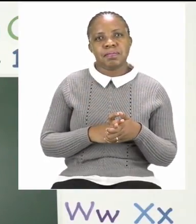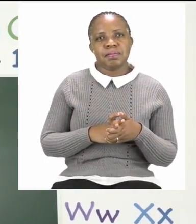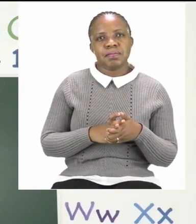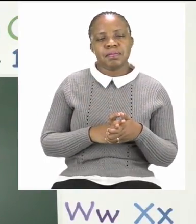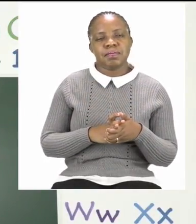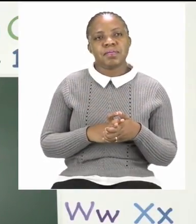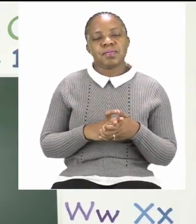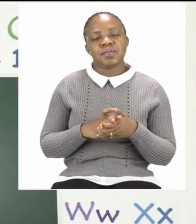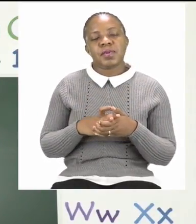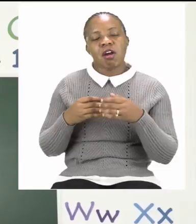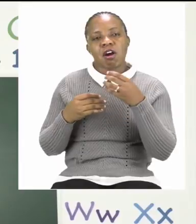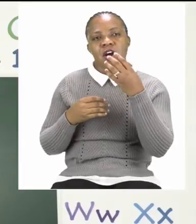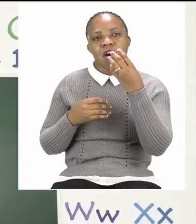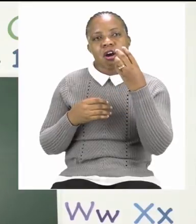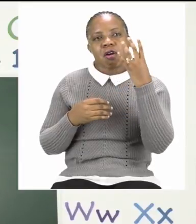43,